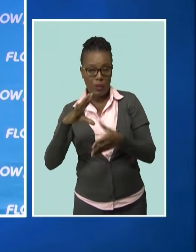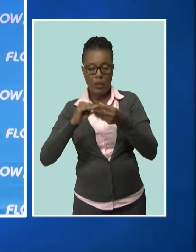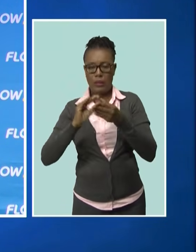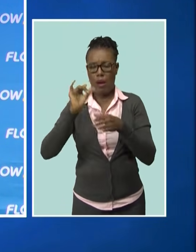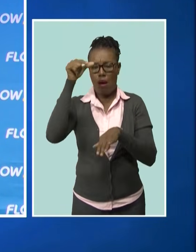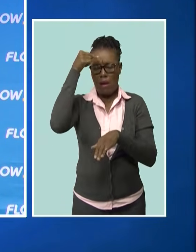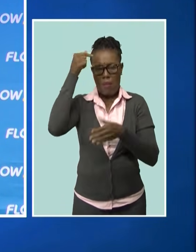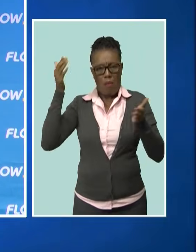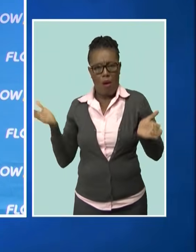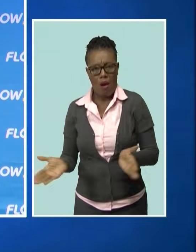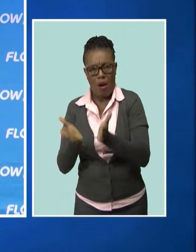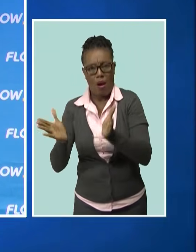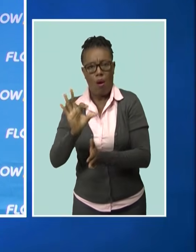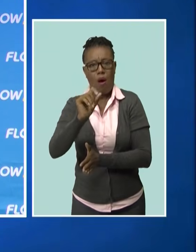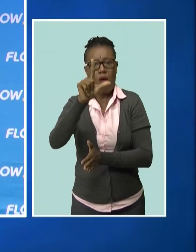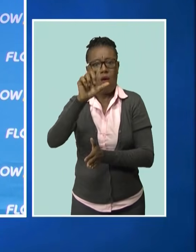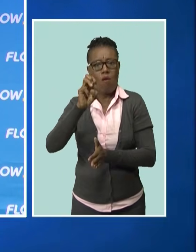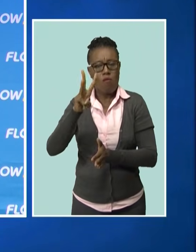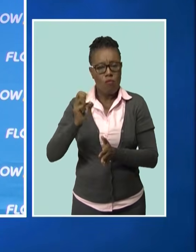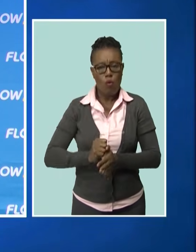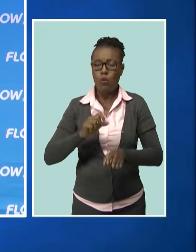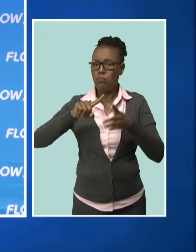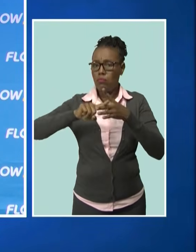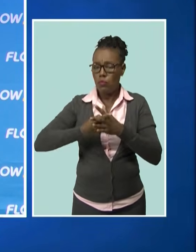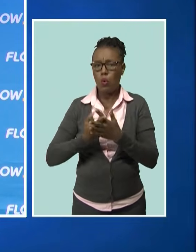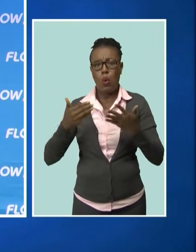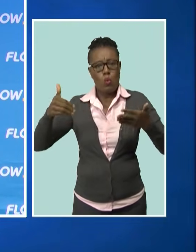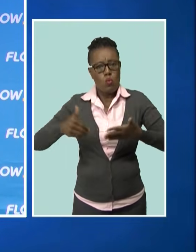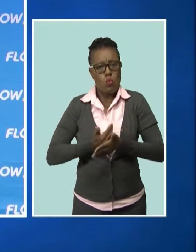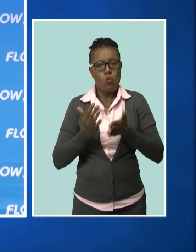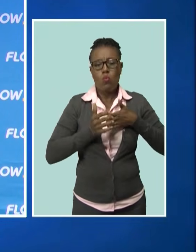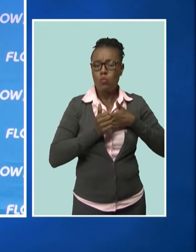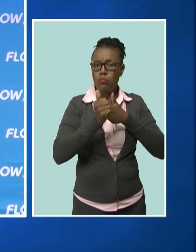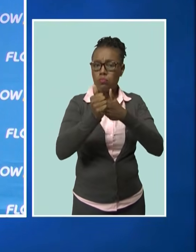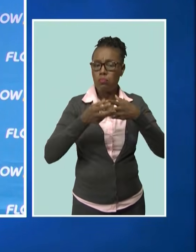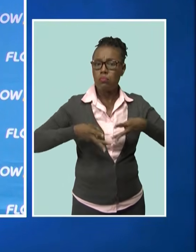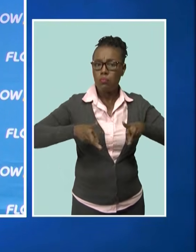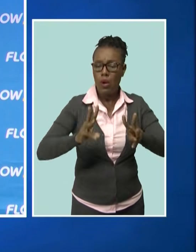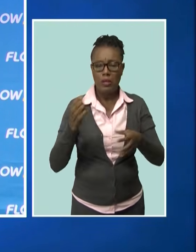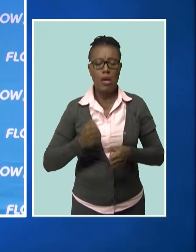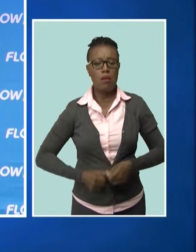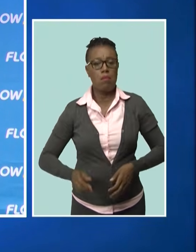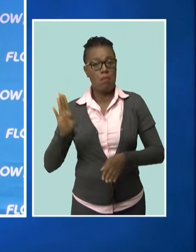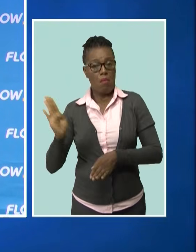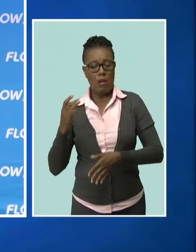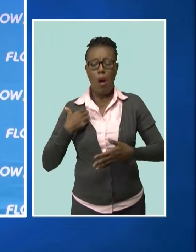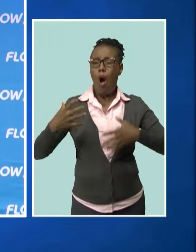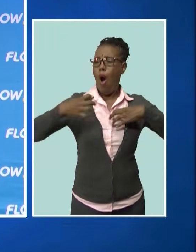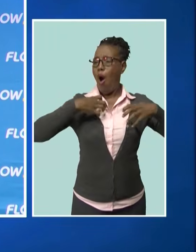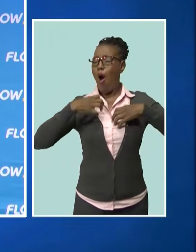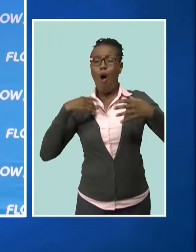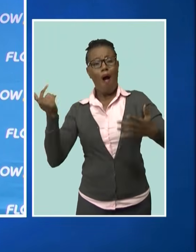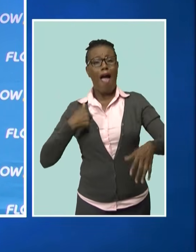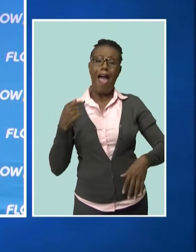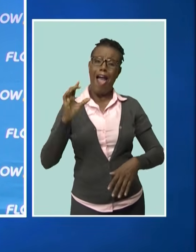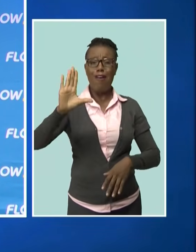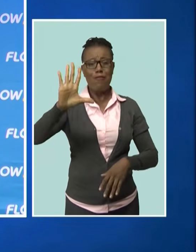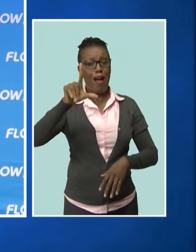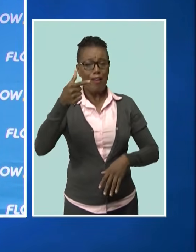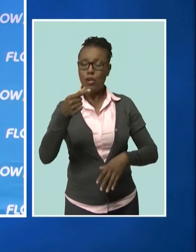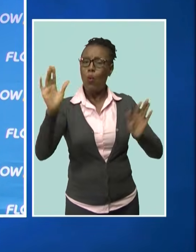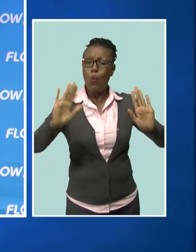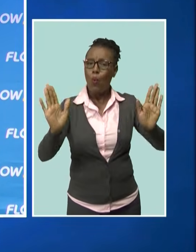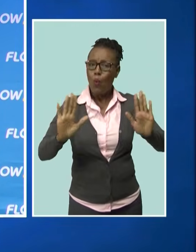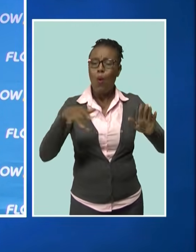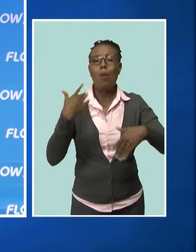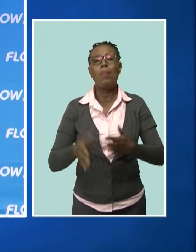Flow to move in this direction. He says it's not just for Barbados to boast about having 5G, but for the island to step up its